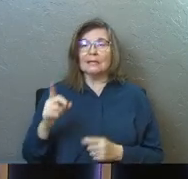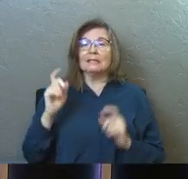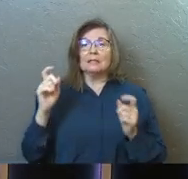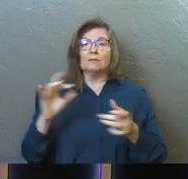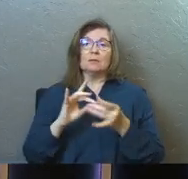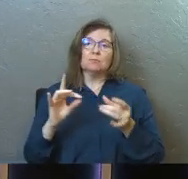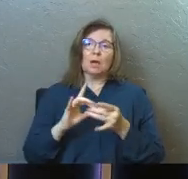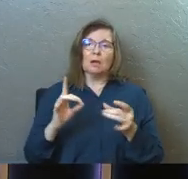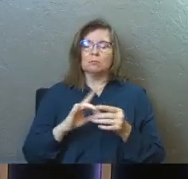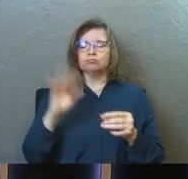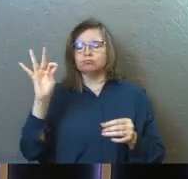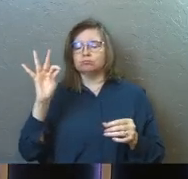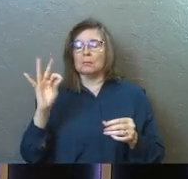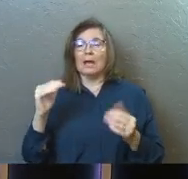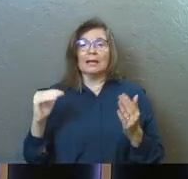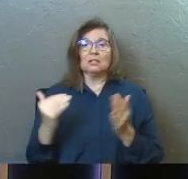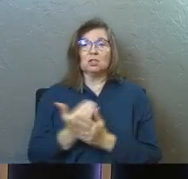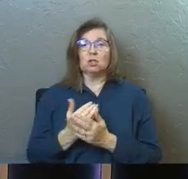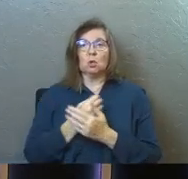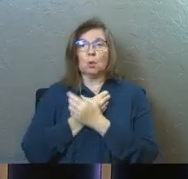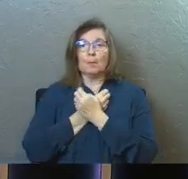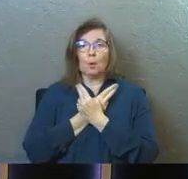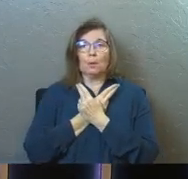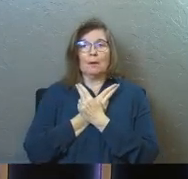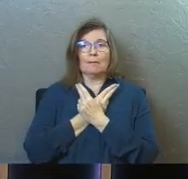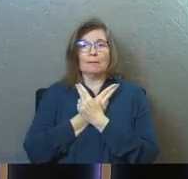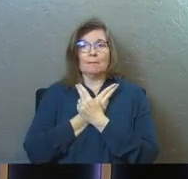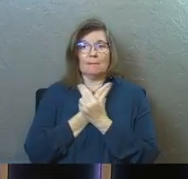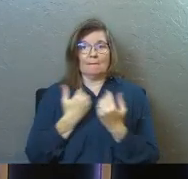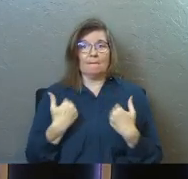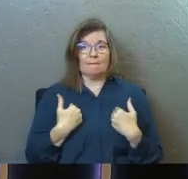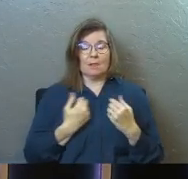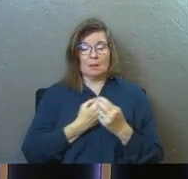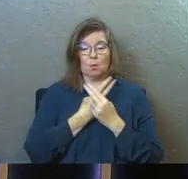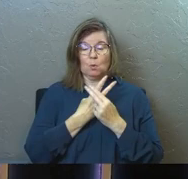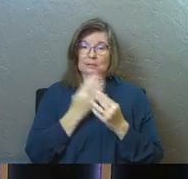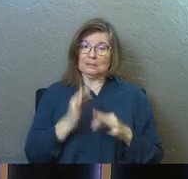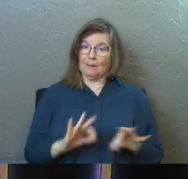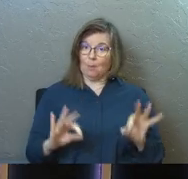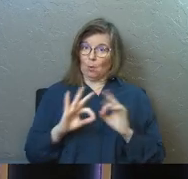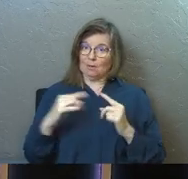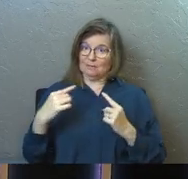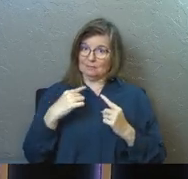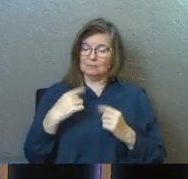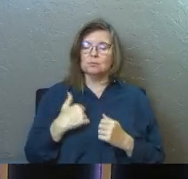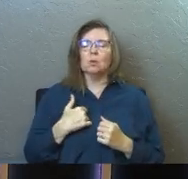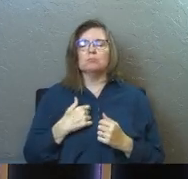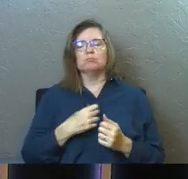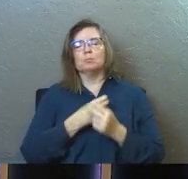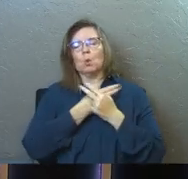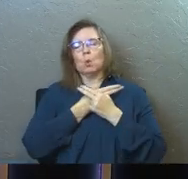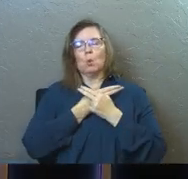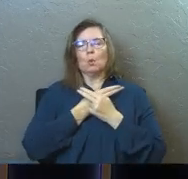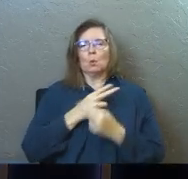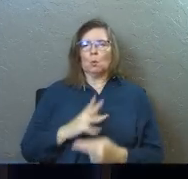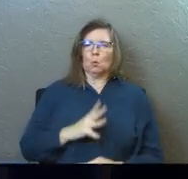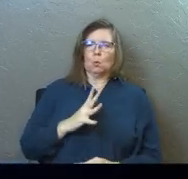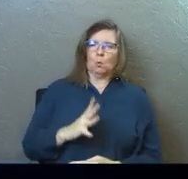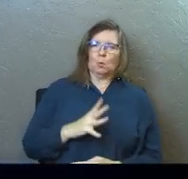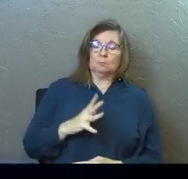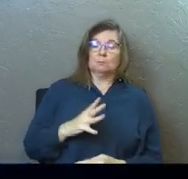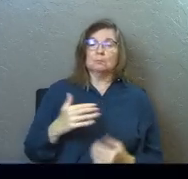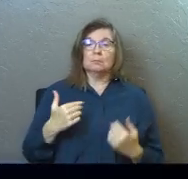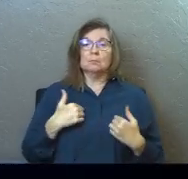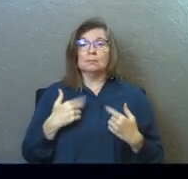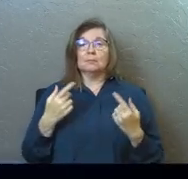he's given the message, and he's wearing a new bow tie. Okay, the bow tie is important. So he's wearing this bow tie, and this